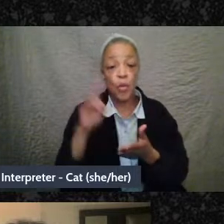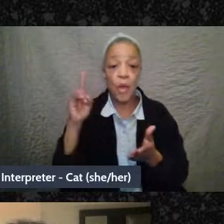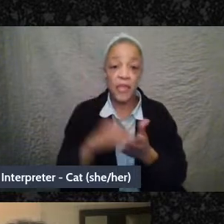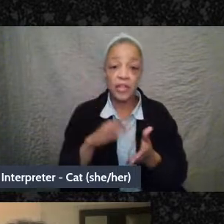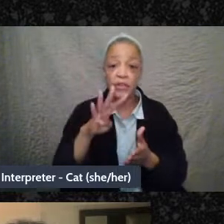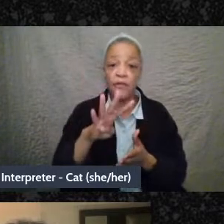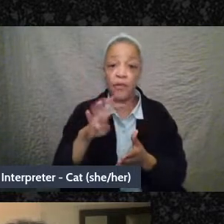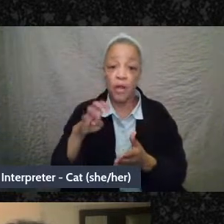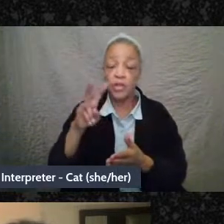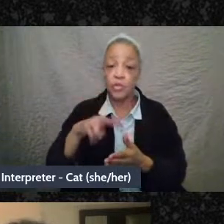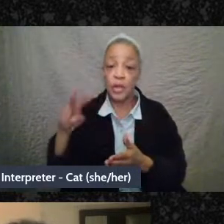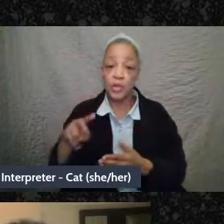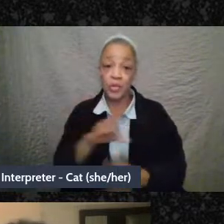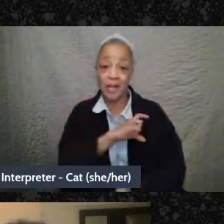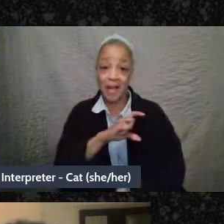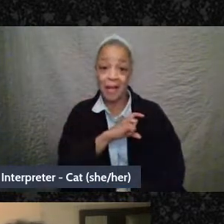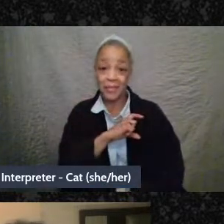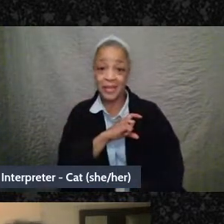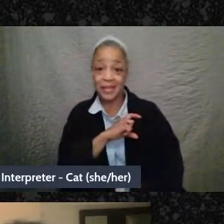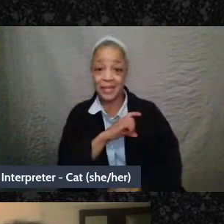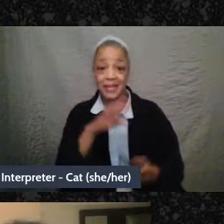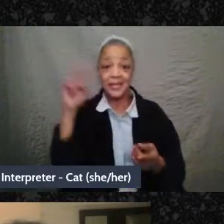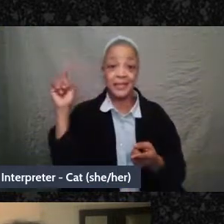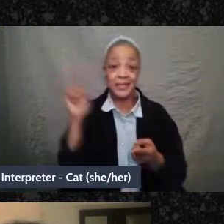1,422 cops in 2020 to funding